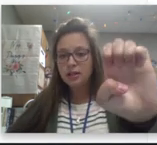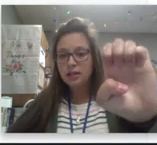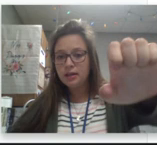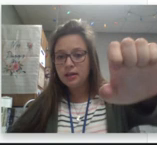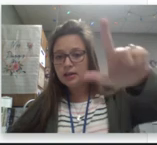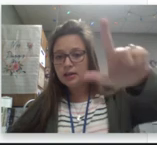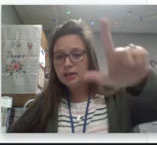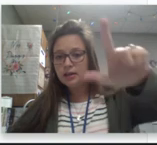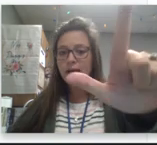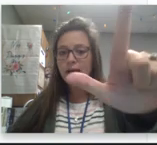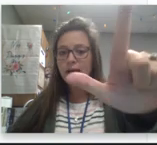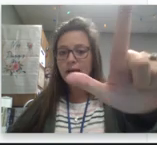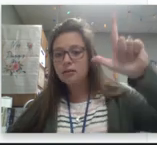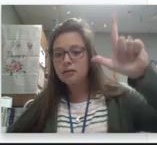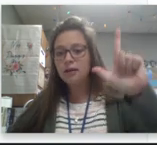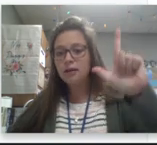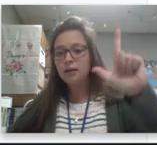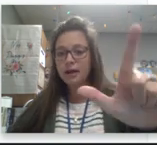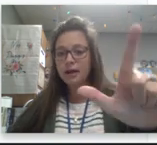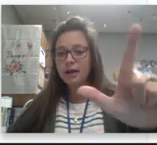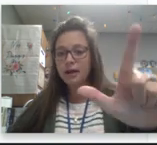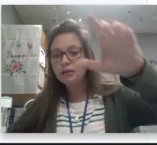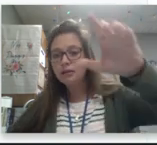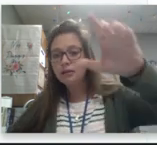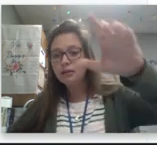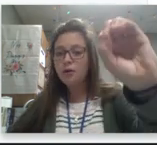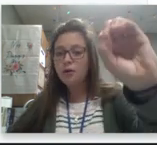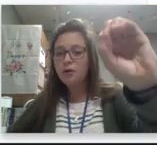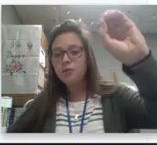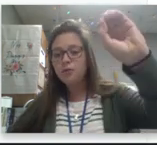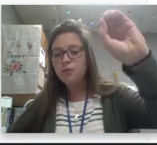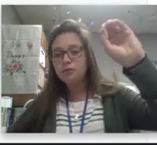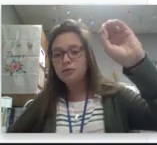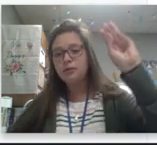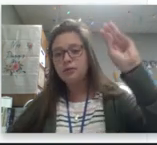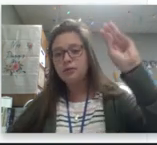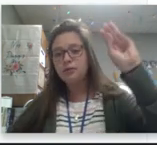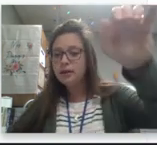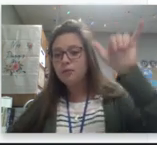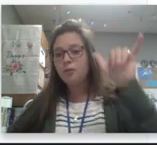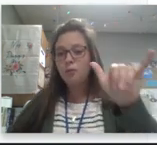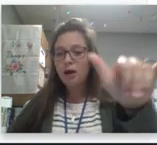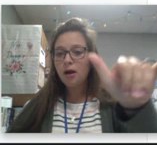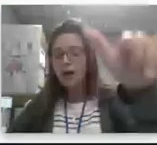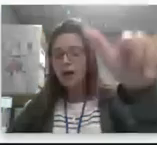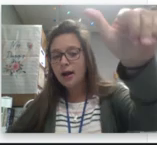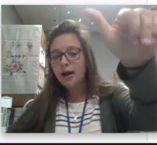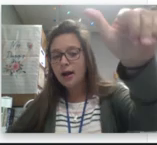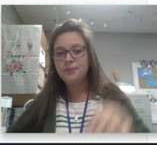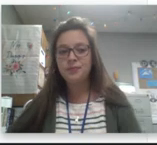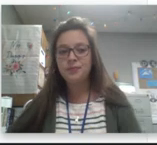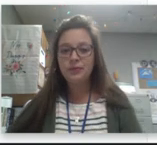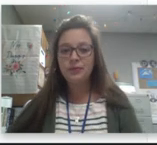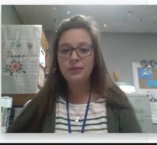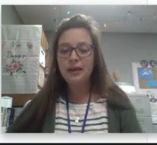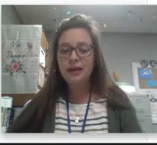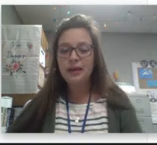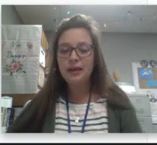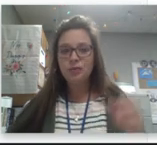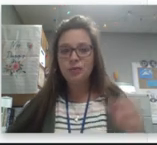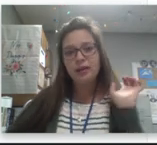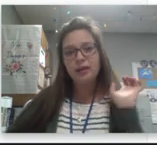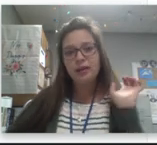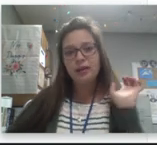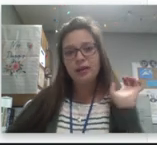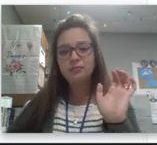H, E, L, L, O, M, Y.